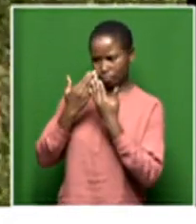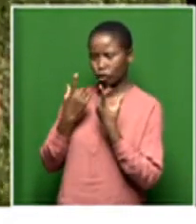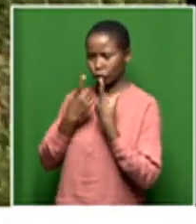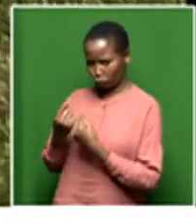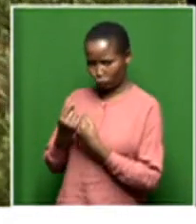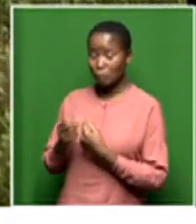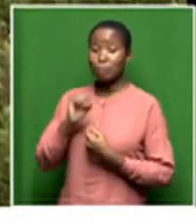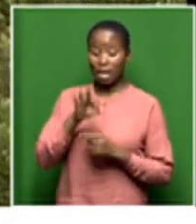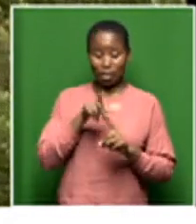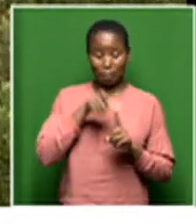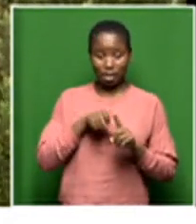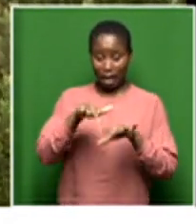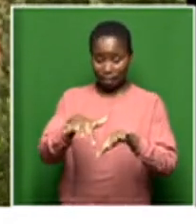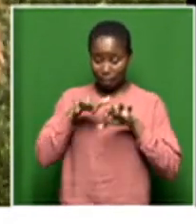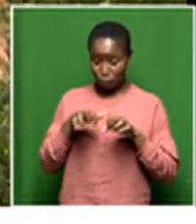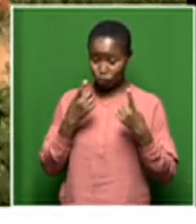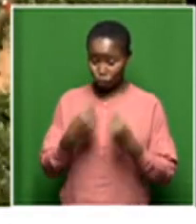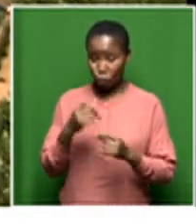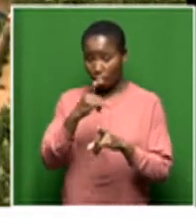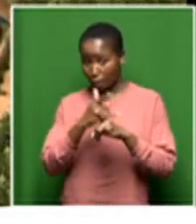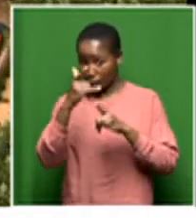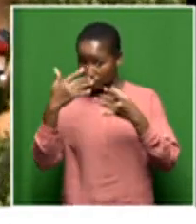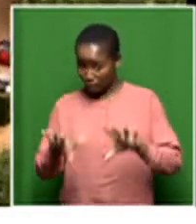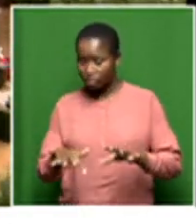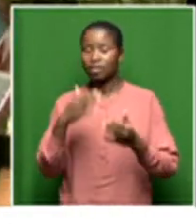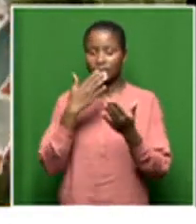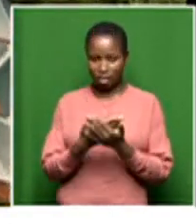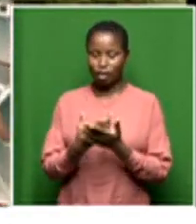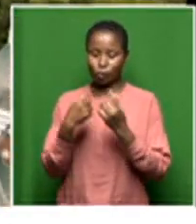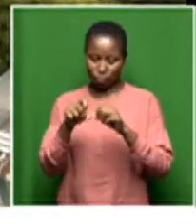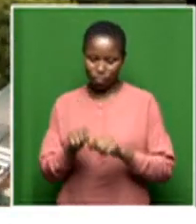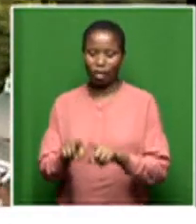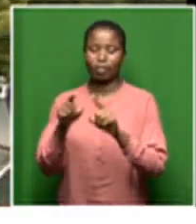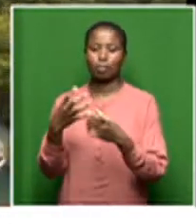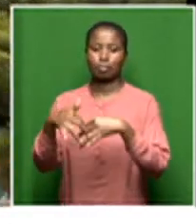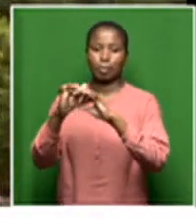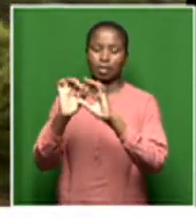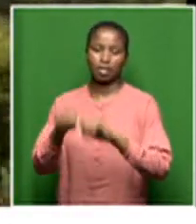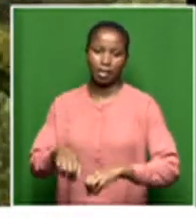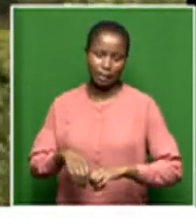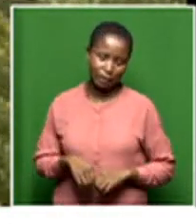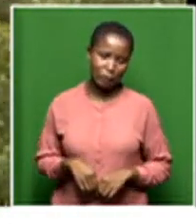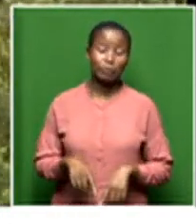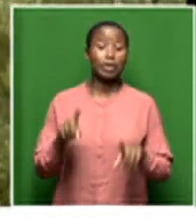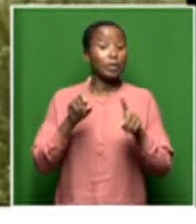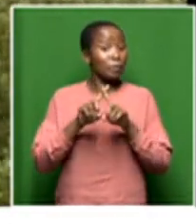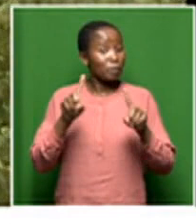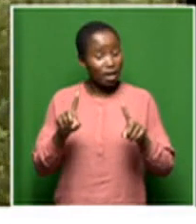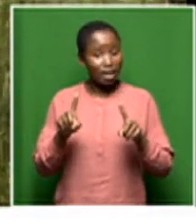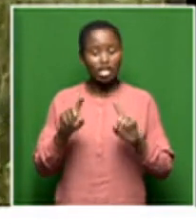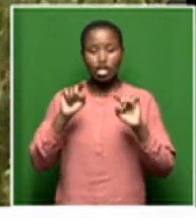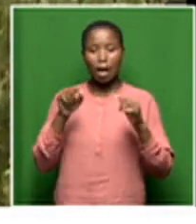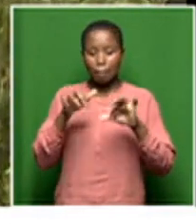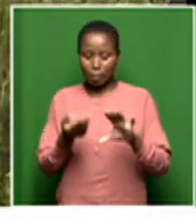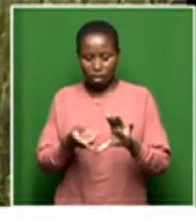the examiner says you've passed, then you can go out and scare yourself silly on your own. But the thing is that you can't fly passengers, or